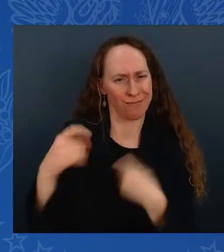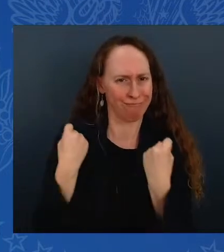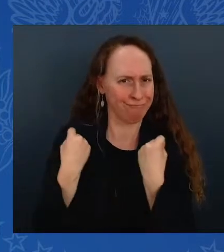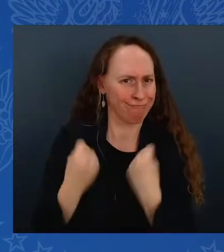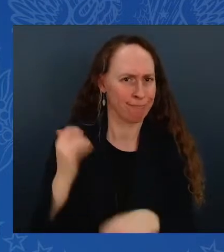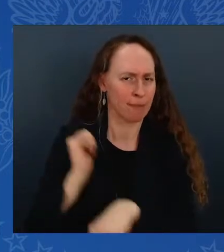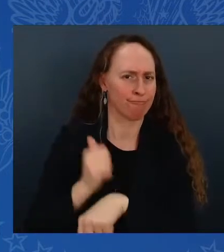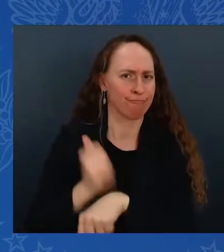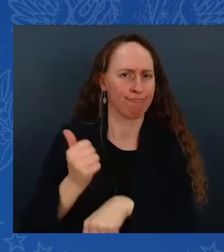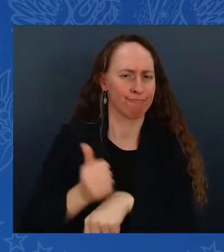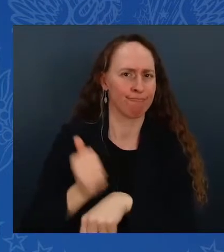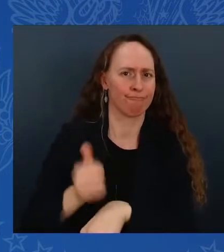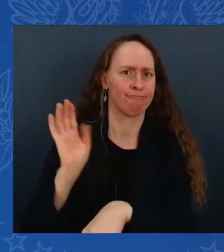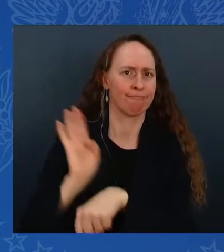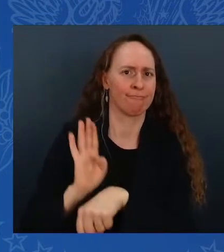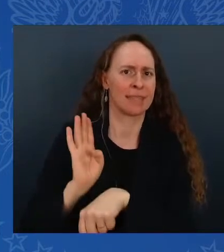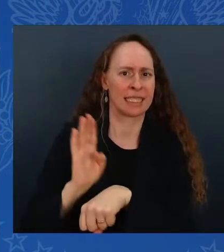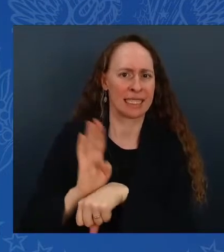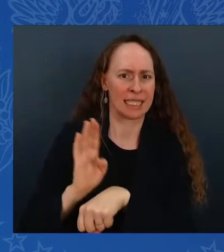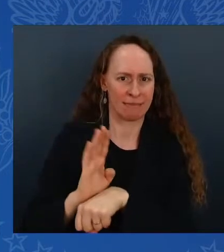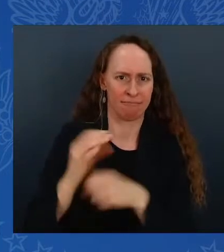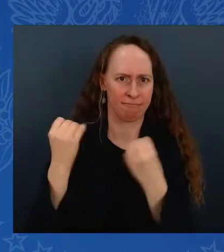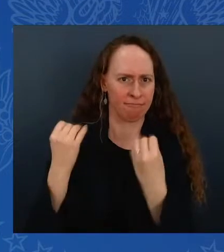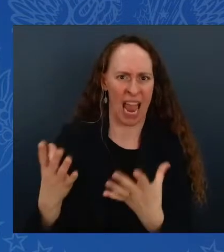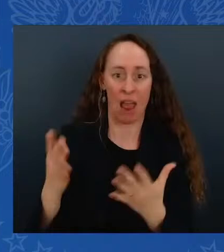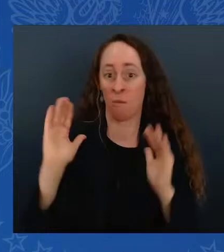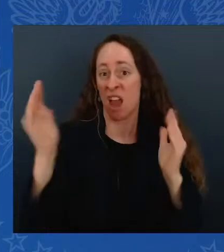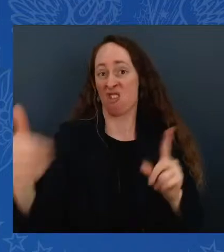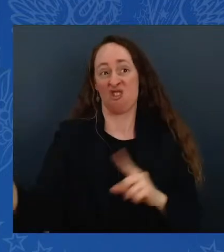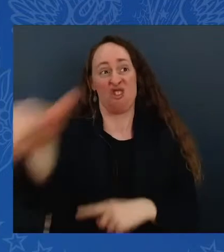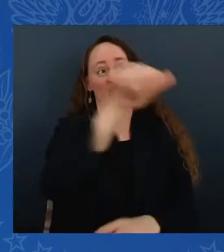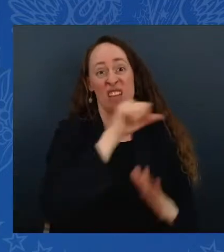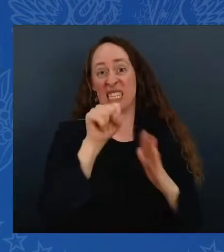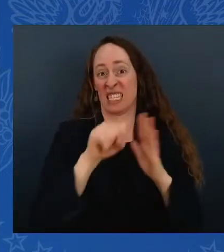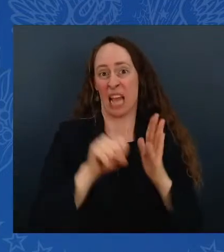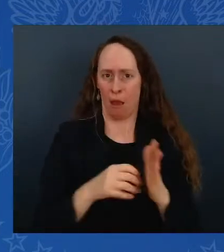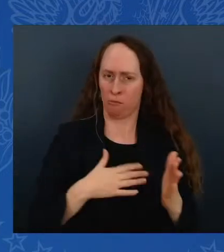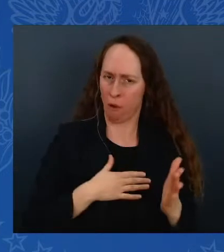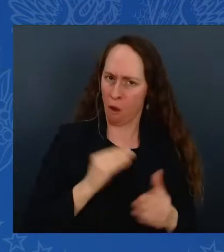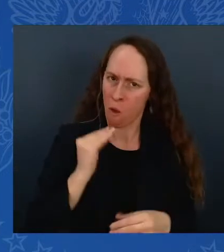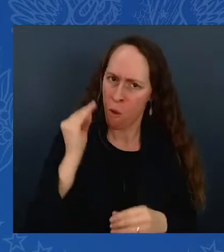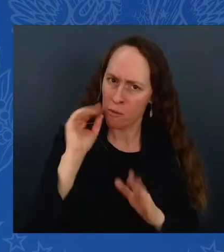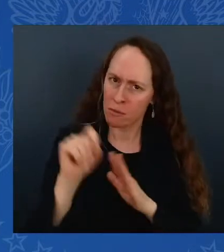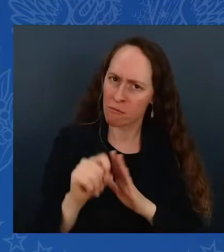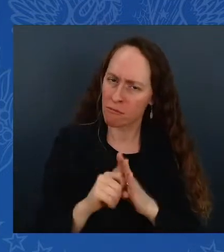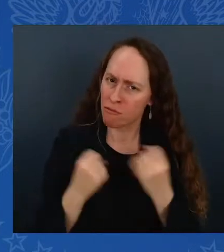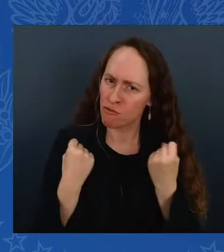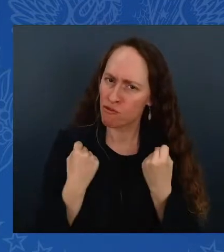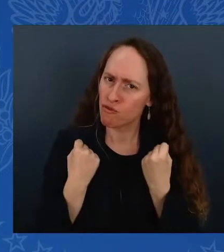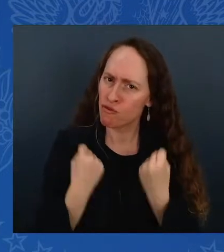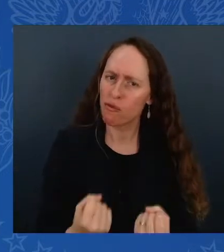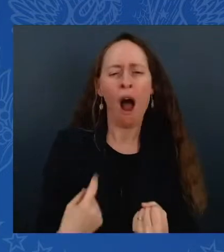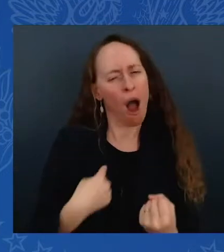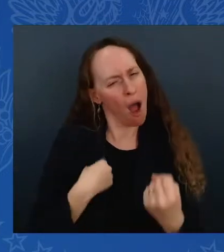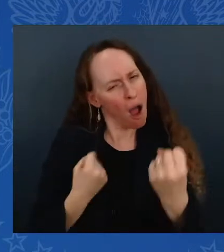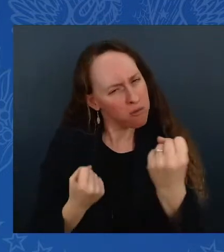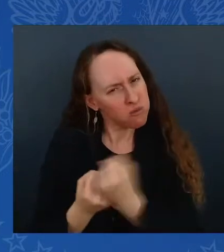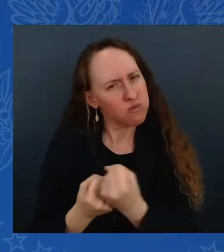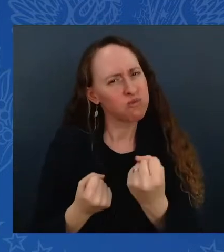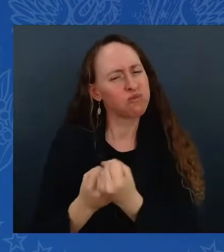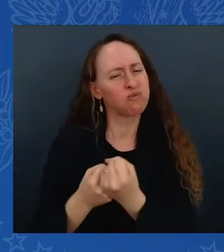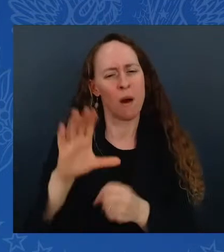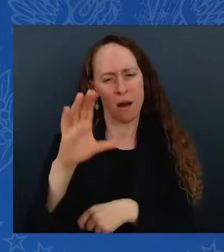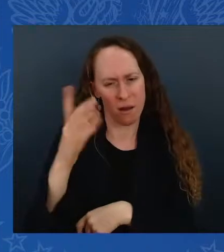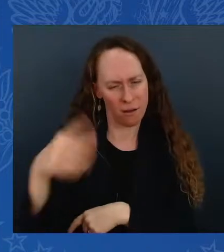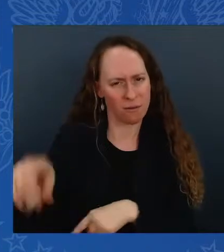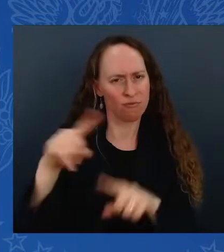other nation in the United States of America, every other state in the nation, the entire nation, in the state of